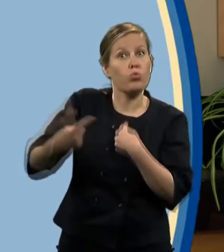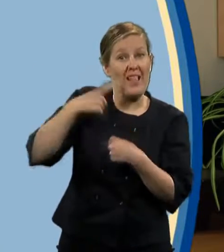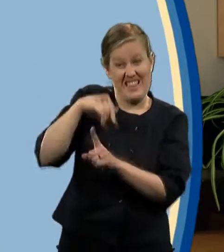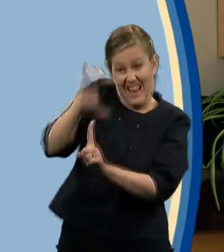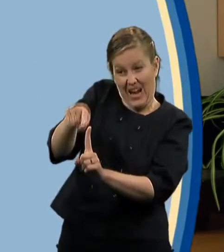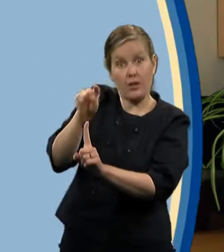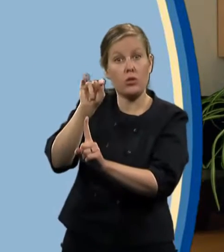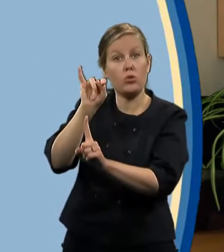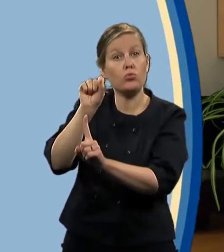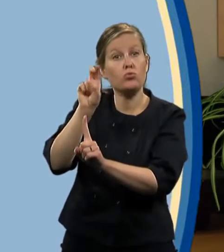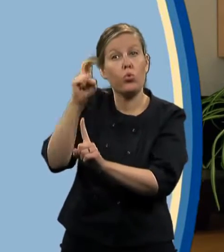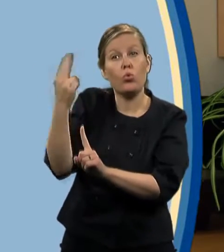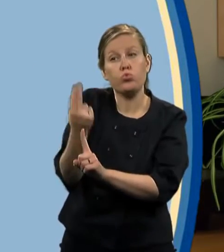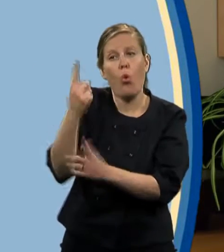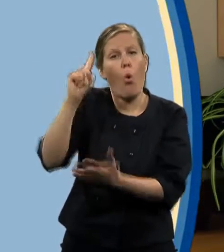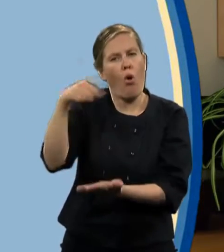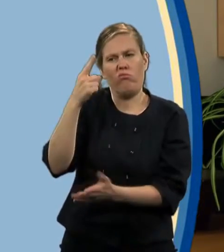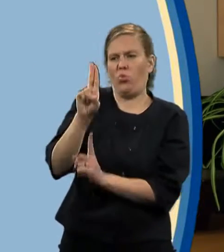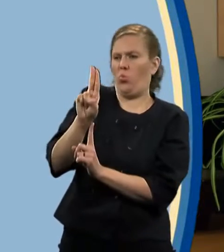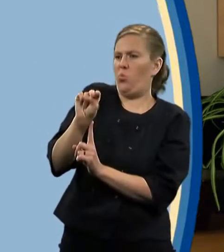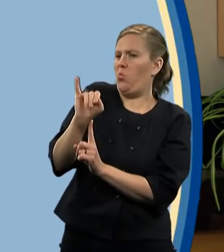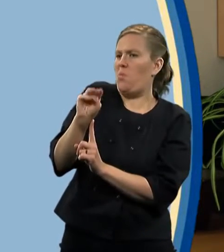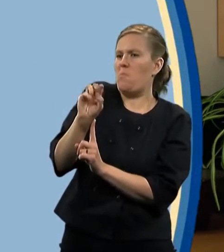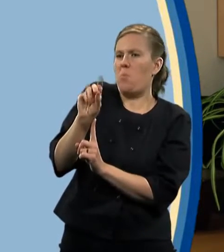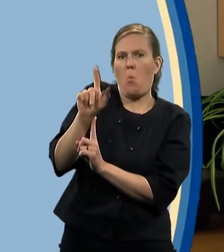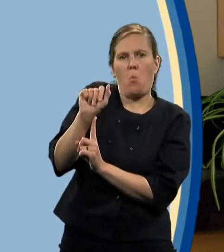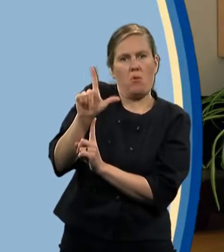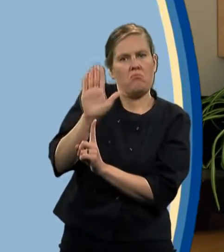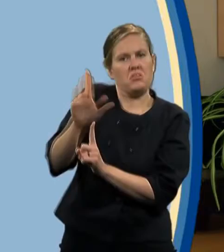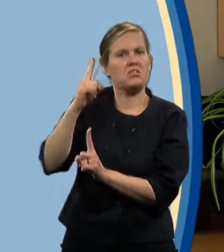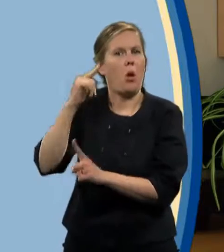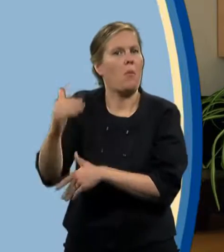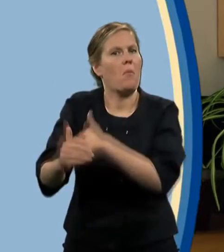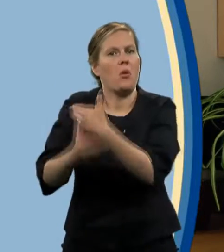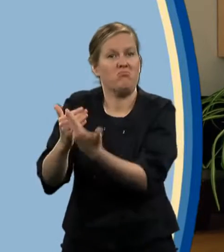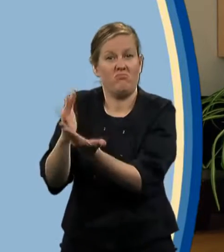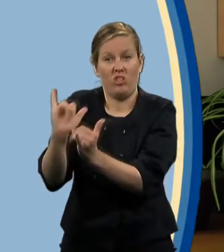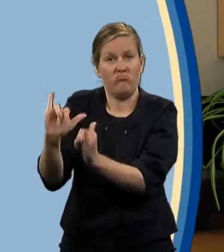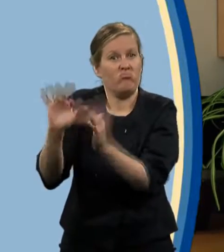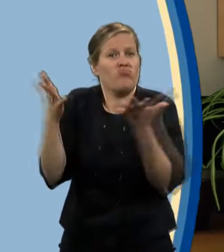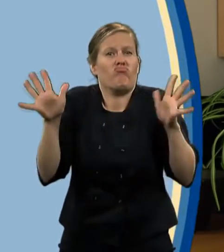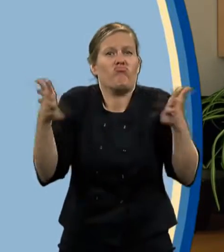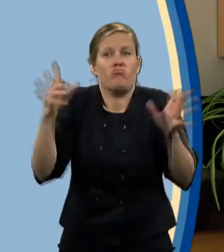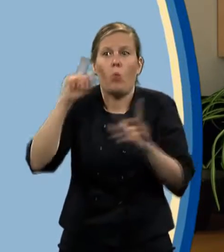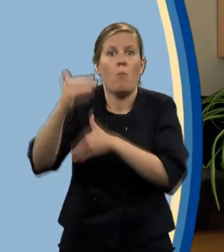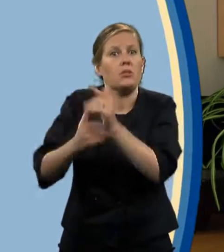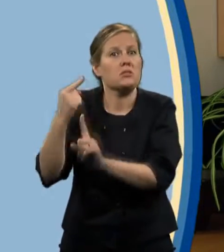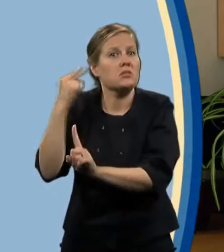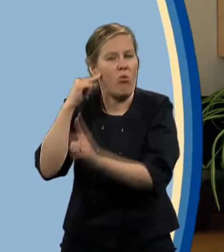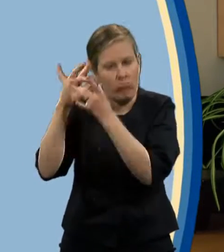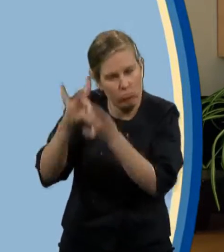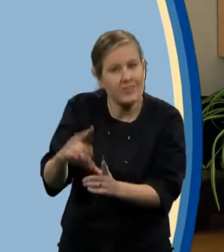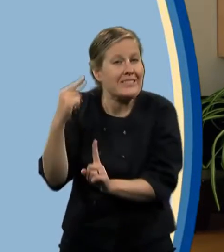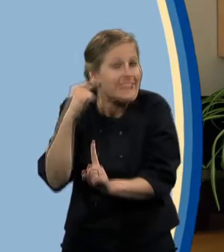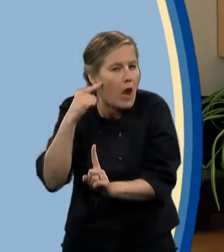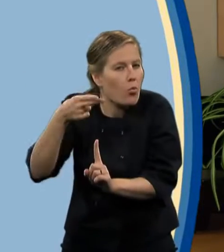neuroanatomists have told us that tissue is unimodal sound processing tissue. That the brain, that's all that